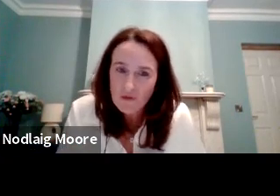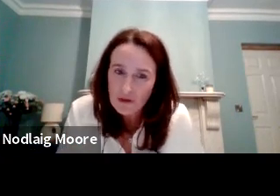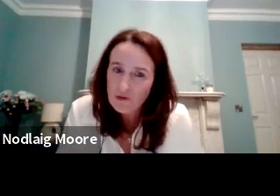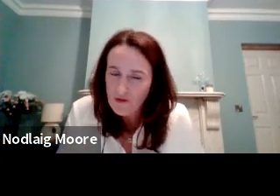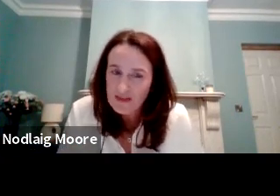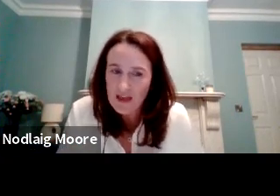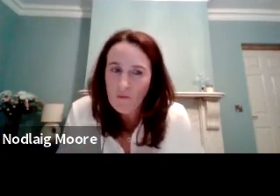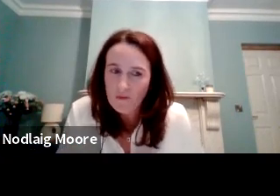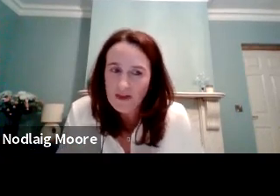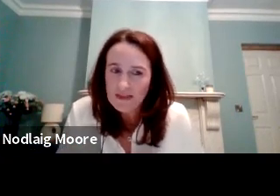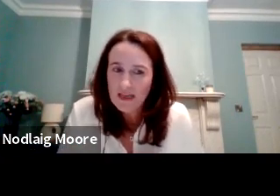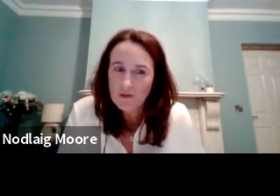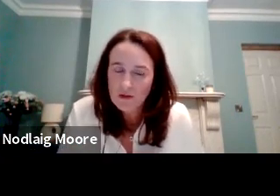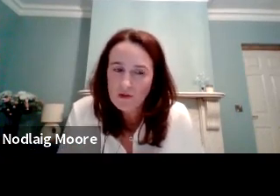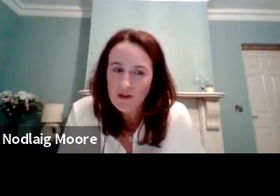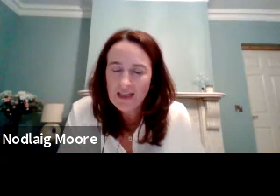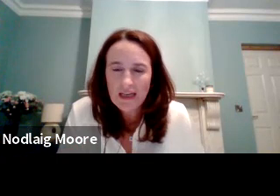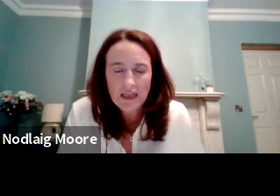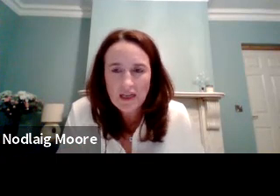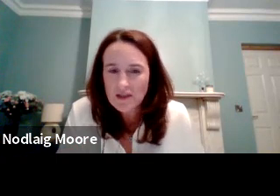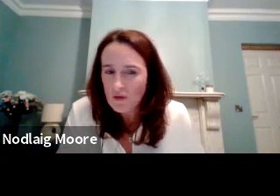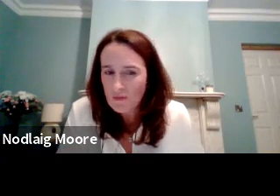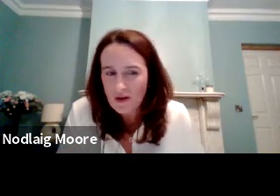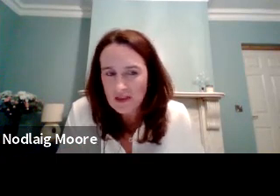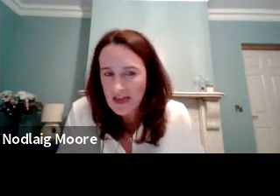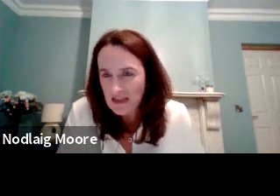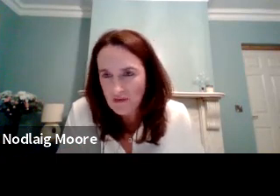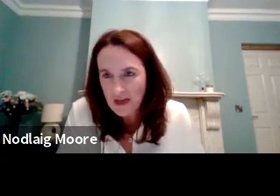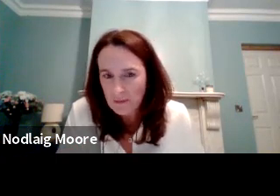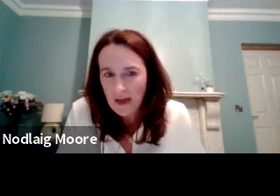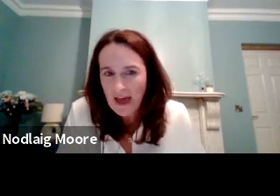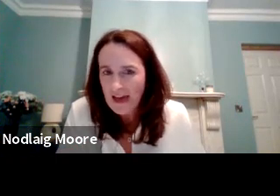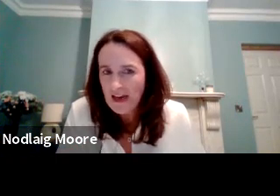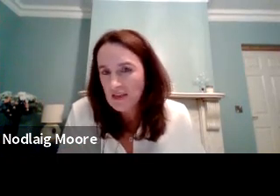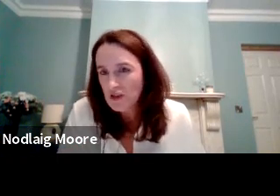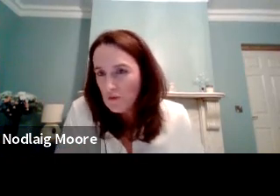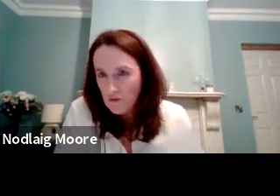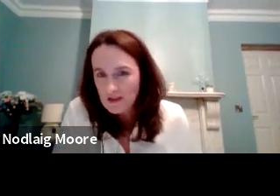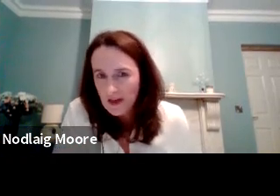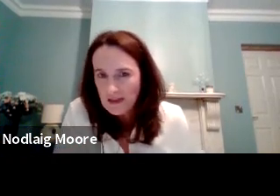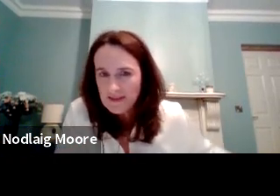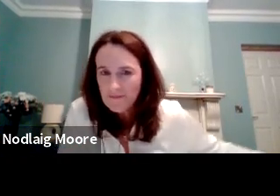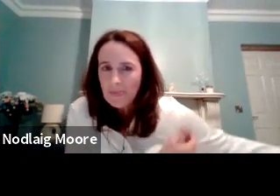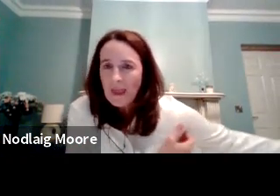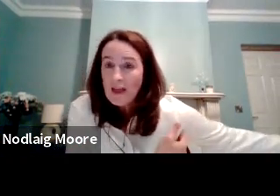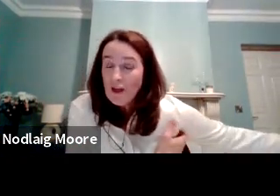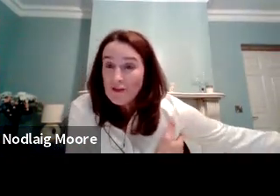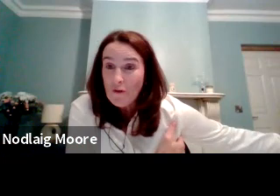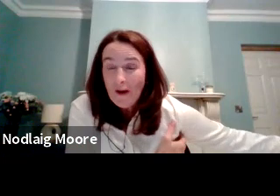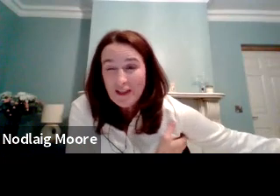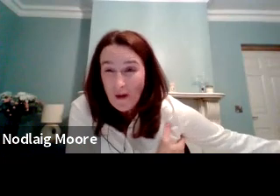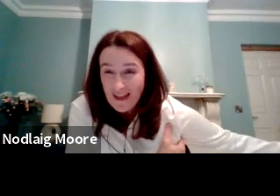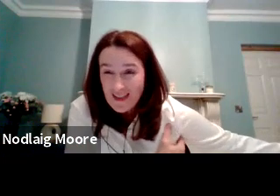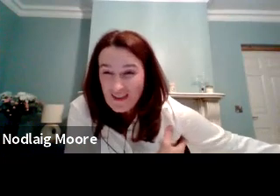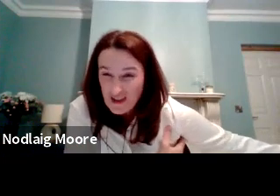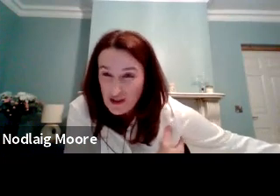what would the close friend say? And what would I say to a close friend? Again, it's so important to ask for help and not to suffer in silence. So